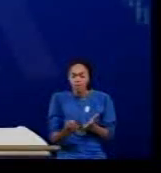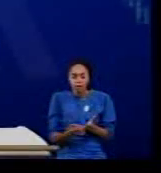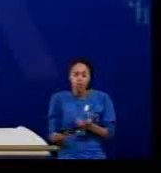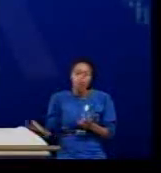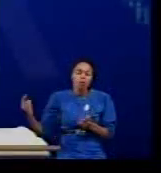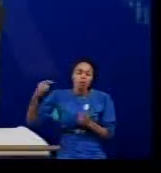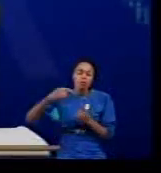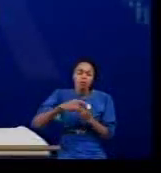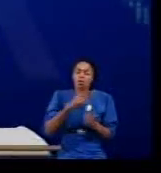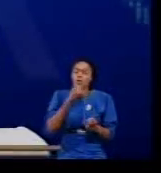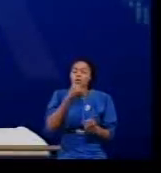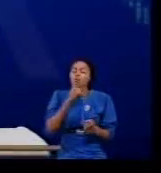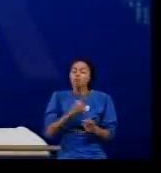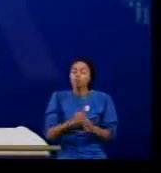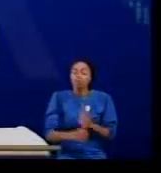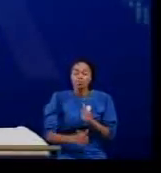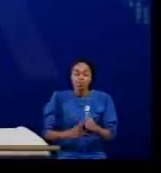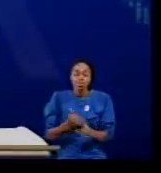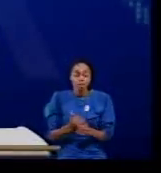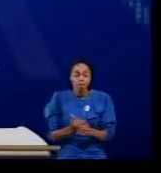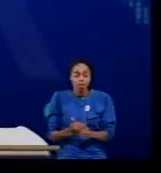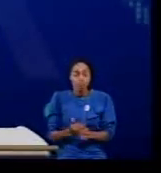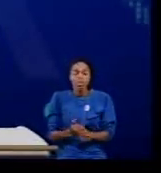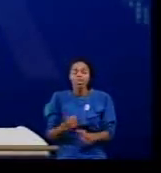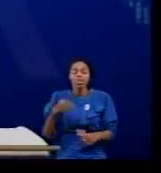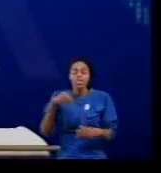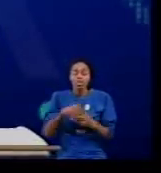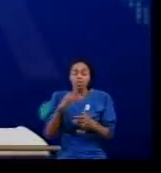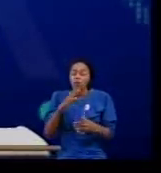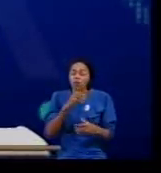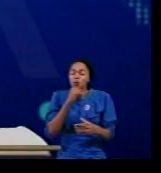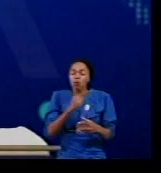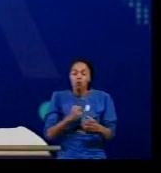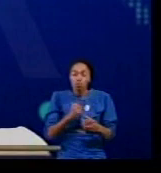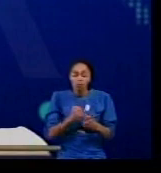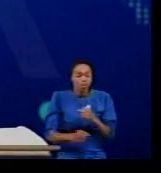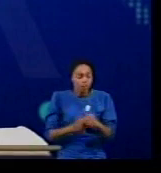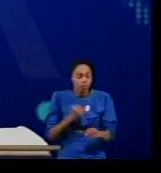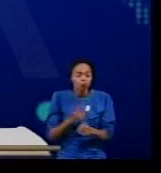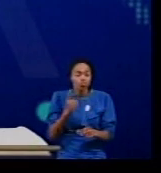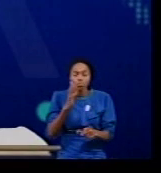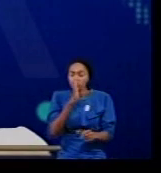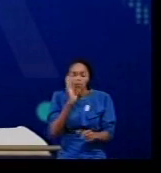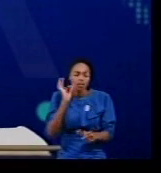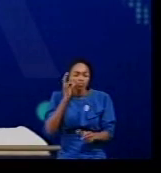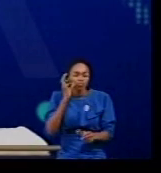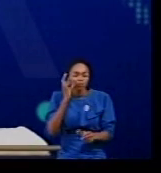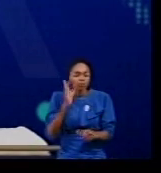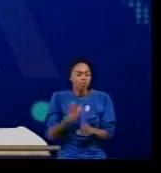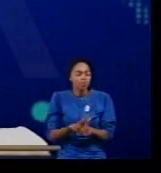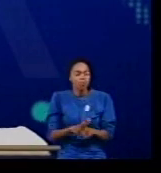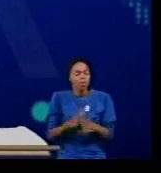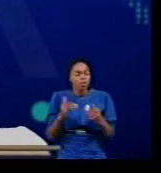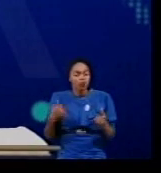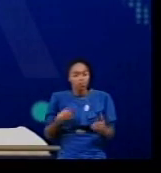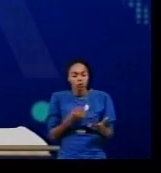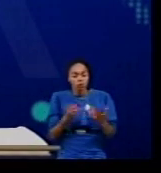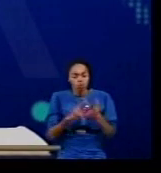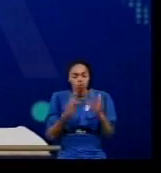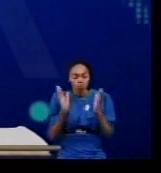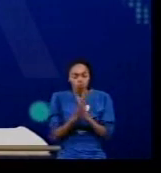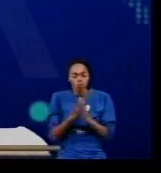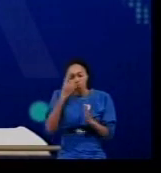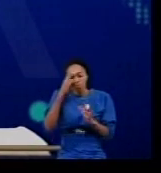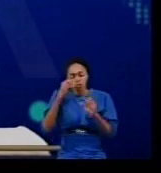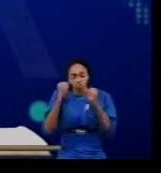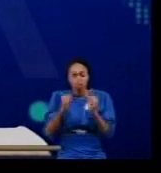And they entered into the land to destroy it. And Israel was greatly impoverished because of the Midianites. And the children